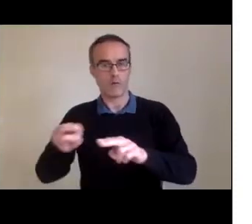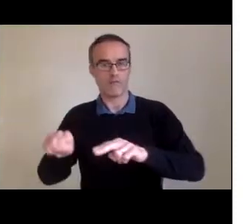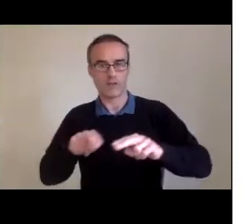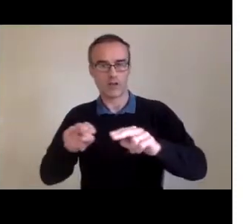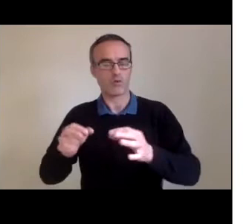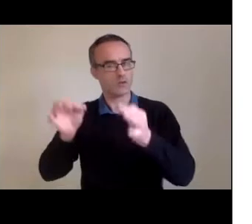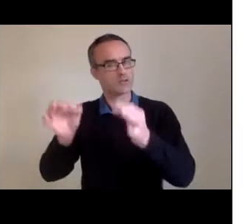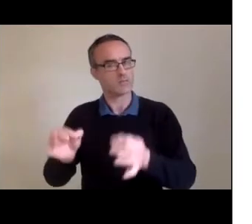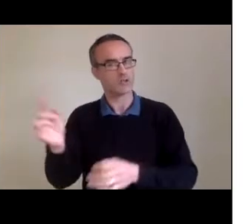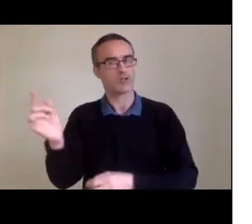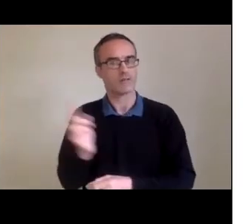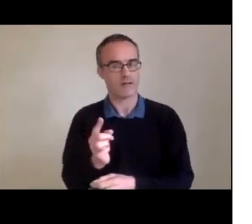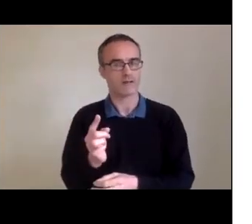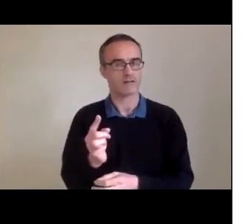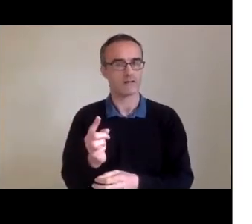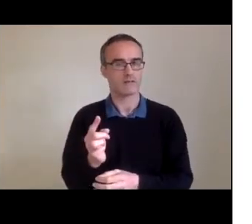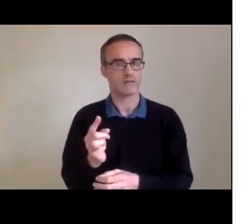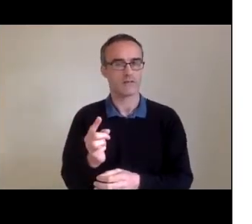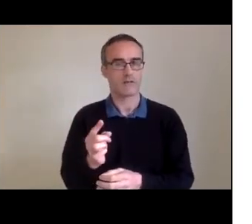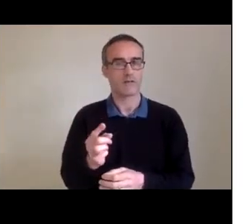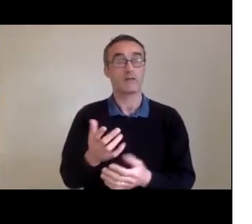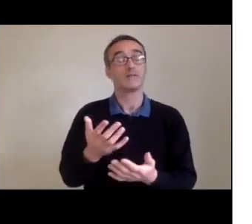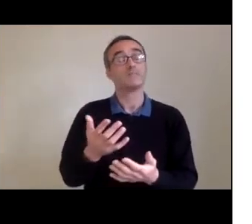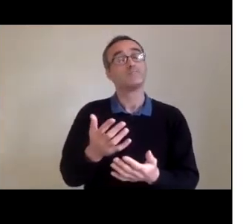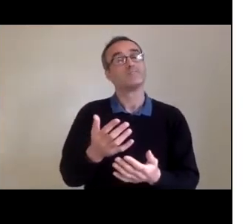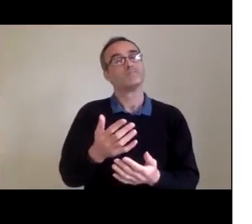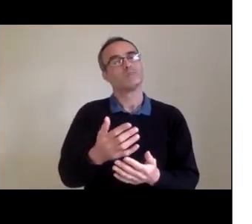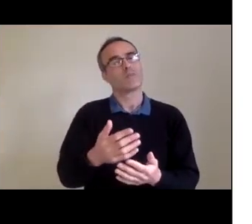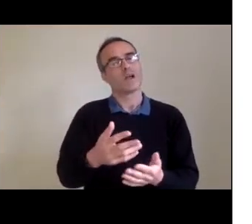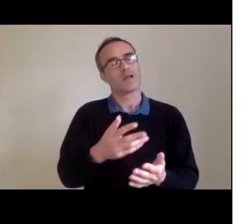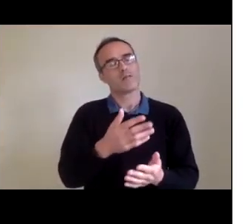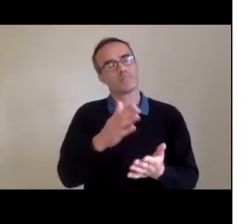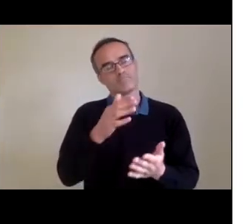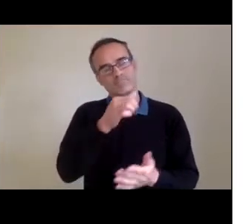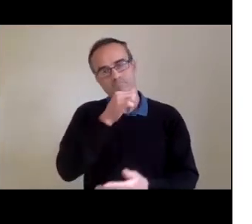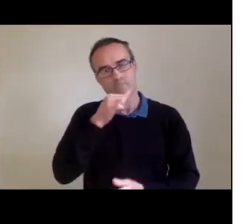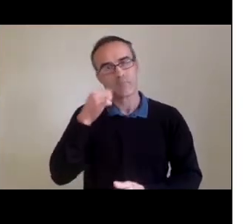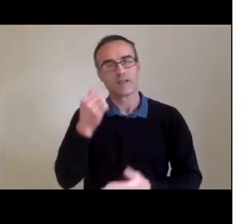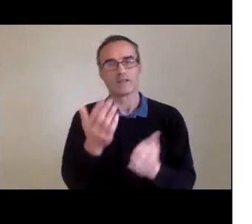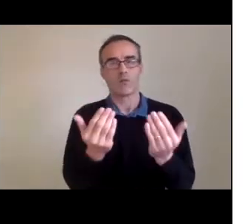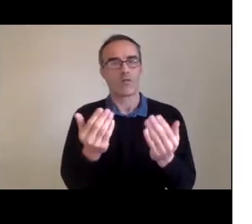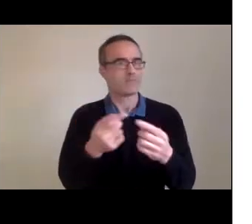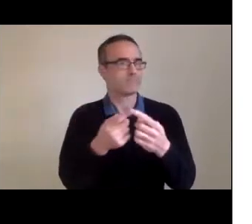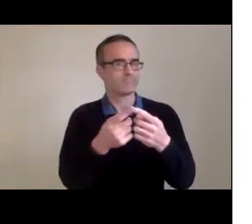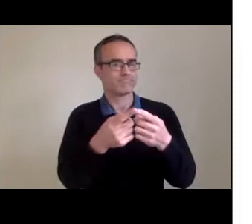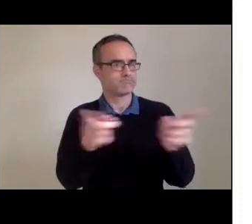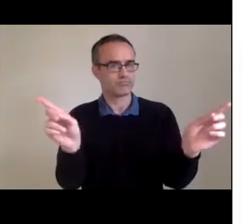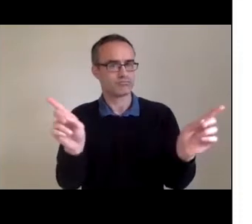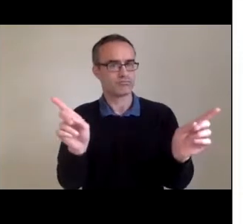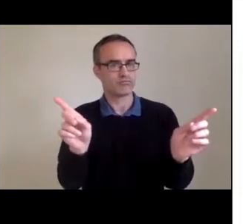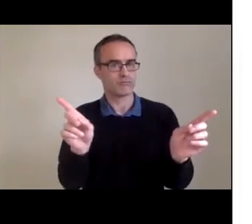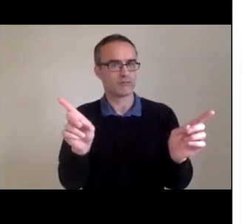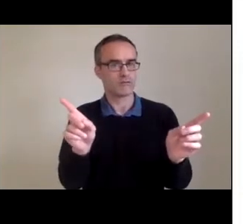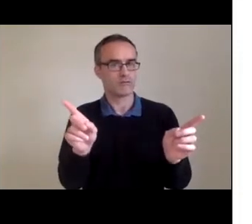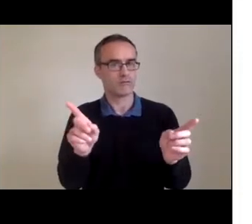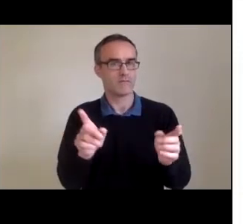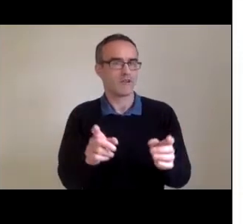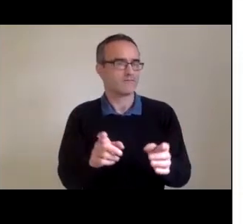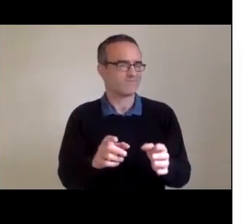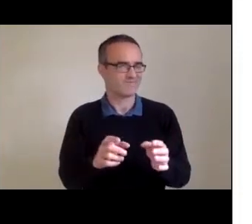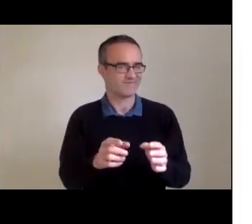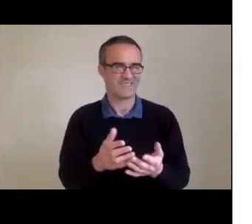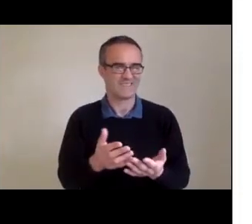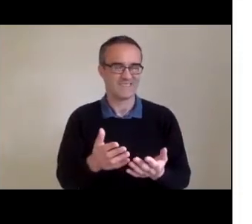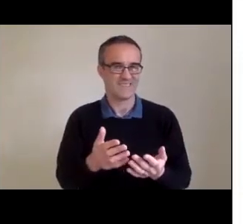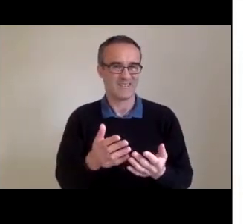While I'm truly delighted to welcome you, as many of you, to our virtual event today, this is not exactly how we envisaged our